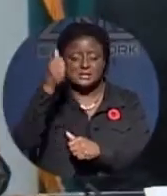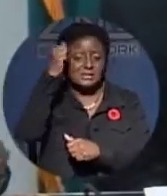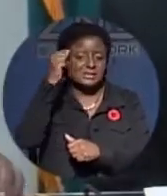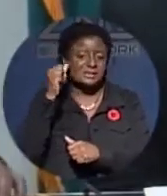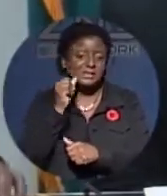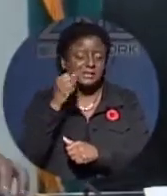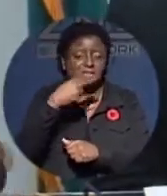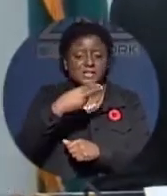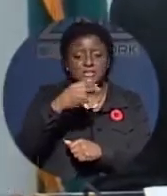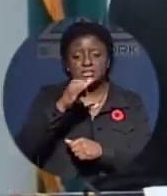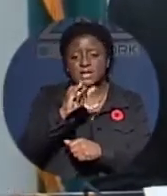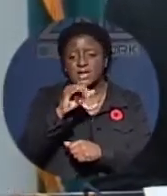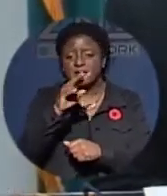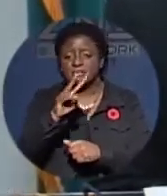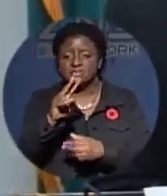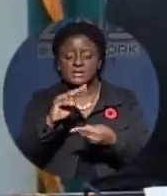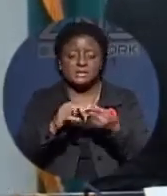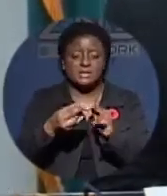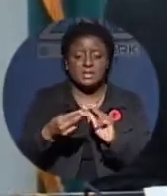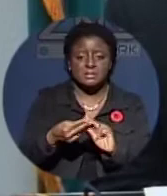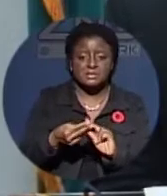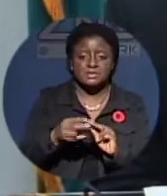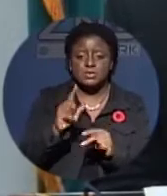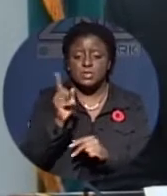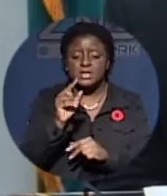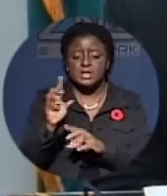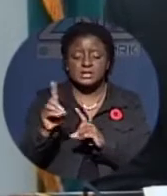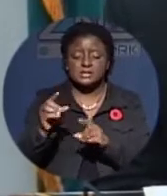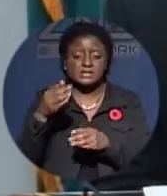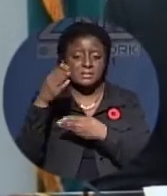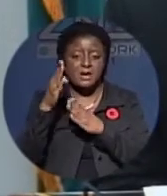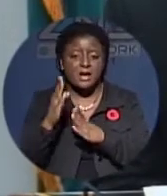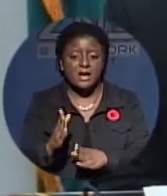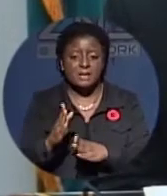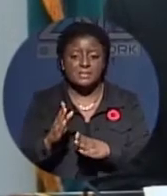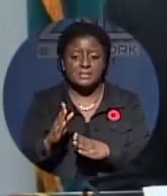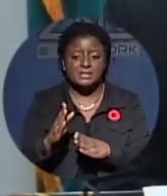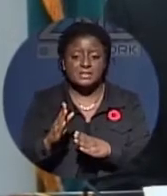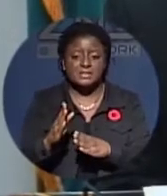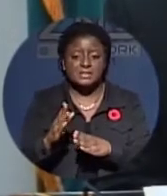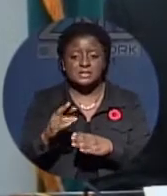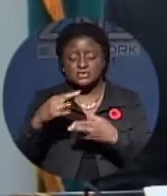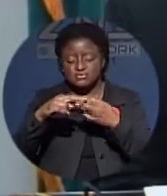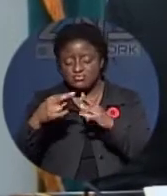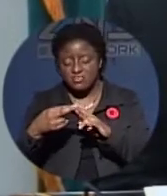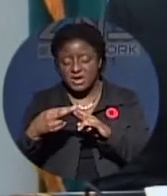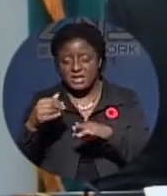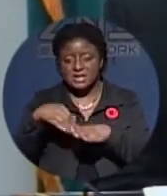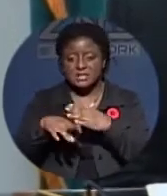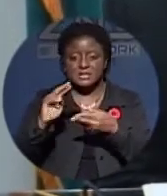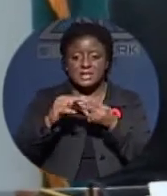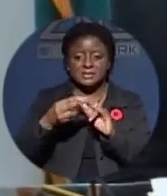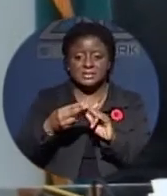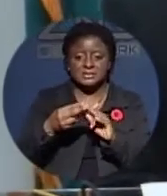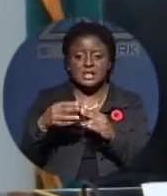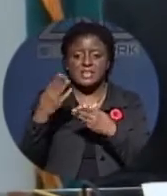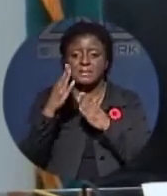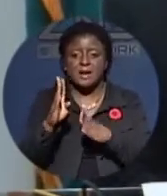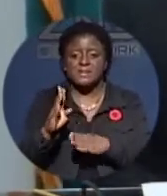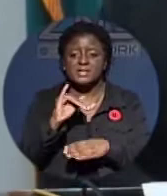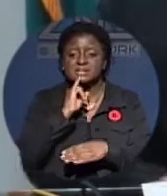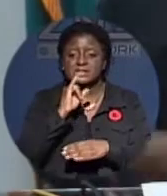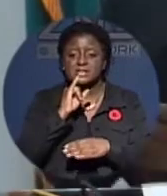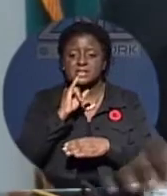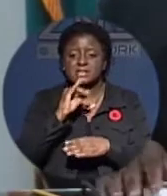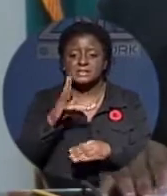does the Bahamas rank in the region? Officer in charge of the HIV and AIDS program, Dr. Perry Gomez, says the Bahamas is ranked the highest, but